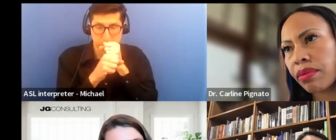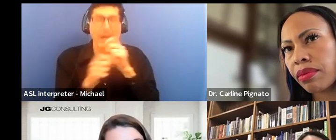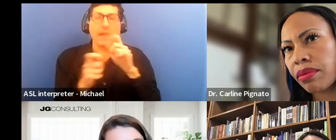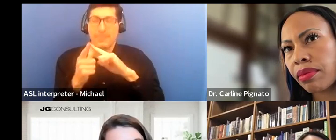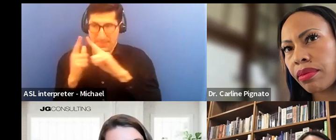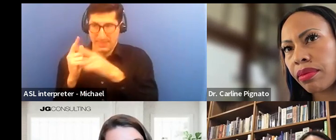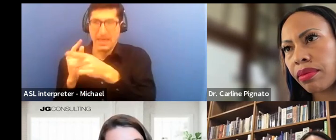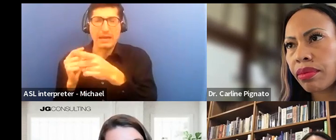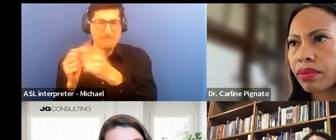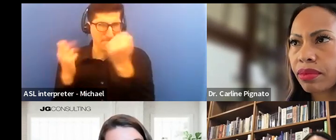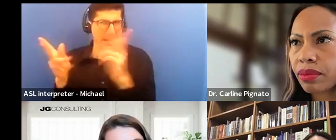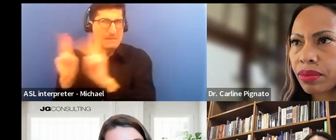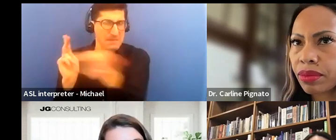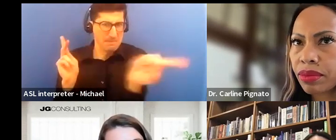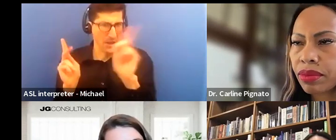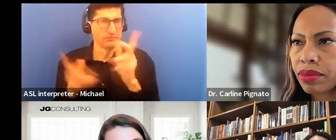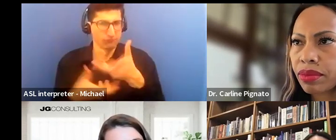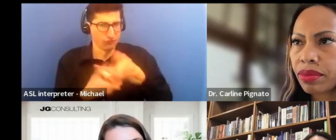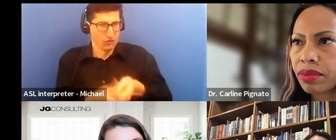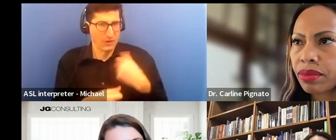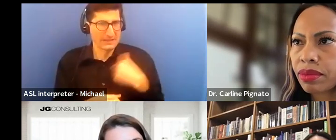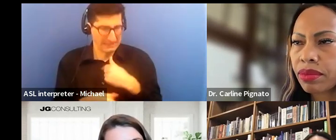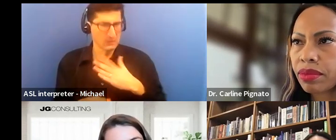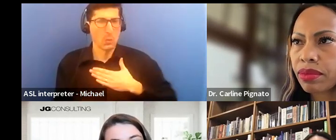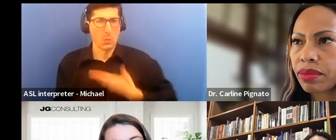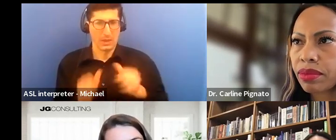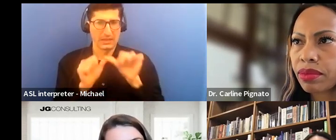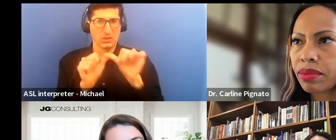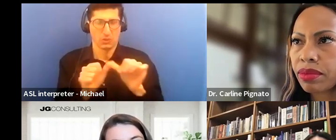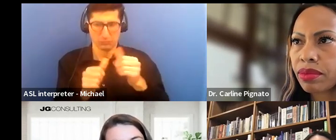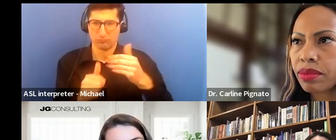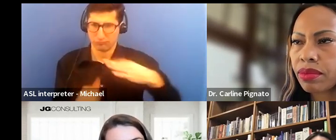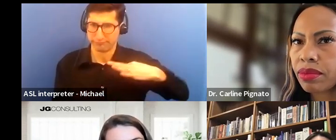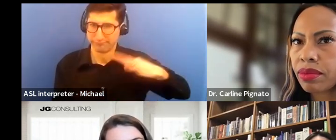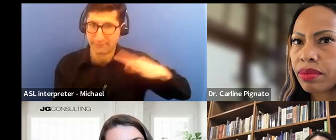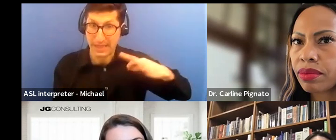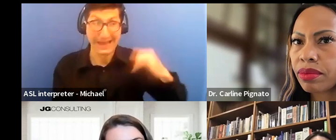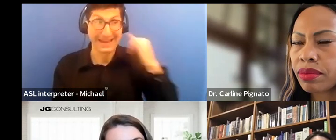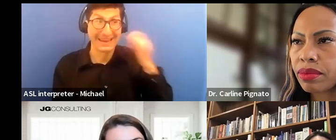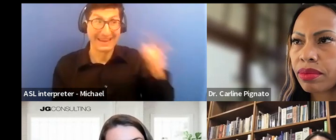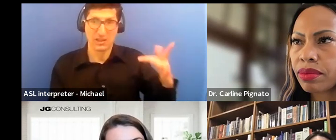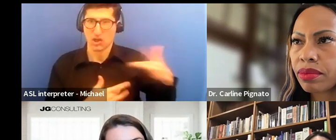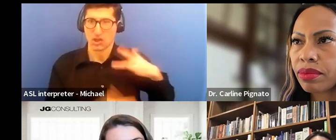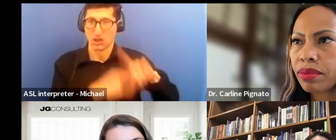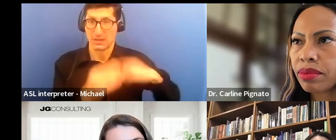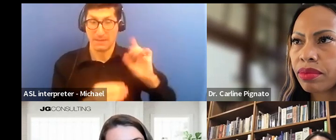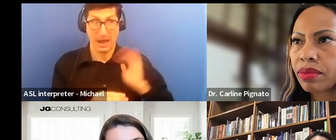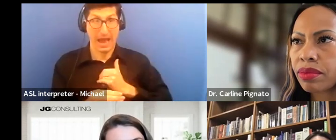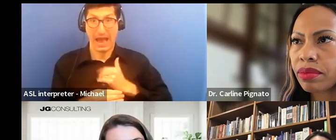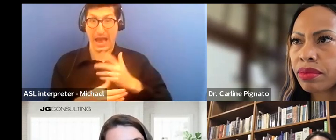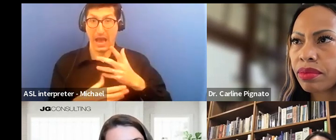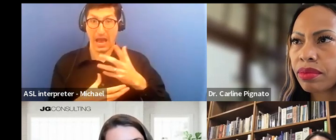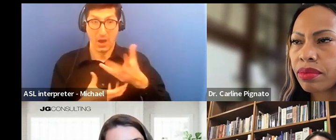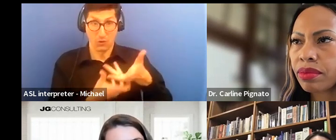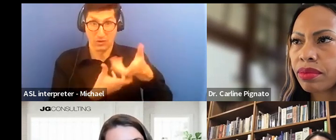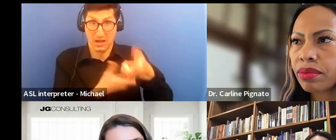to feel that there's some risk for them in terms of the search process, in terms of the lack of confidentiality, that's going to harm who will even talk to